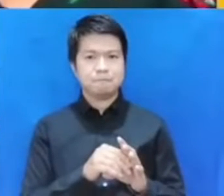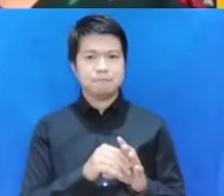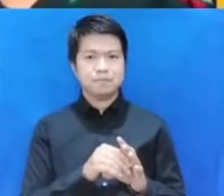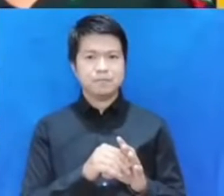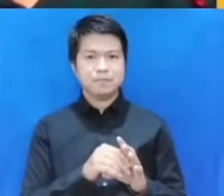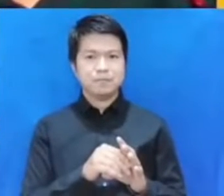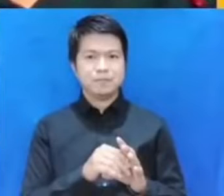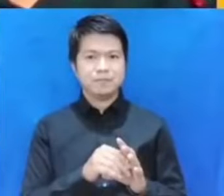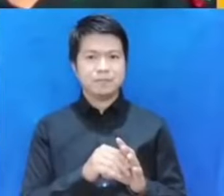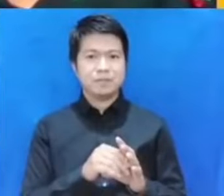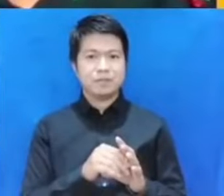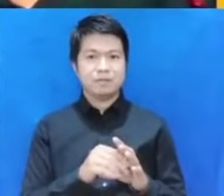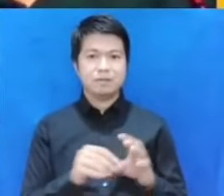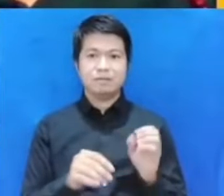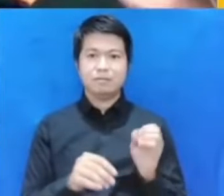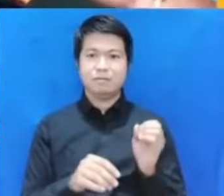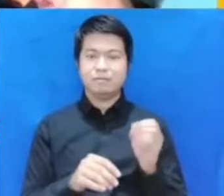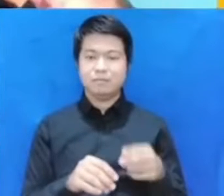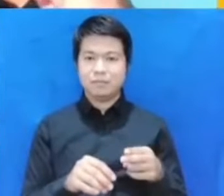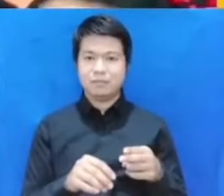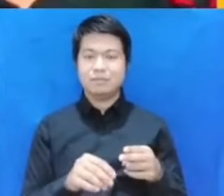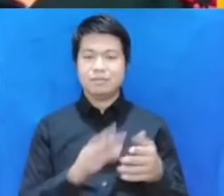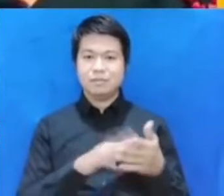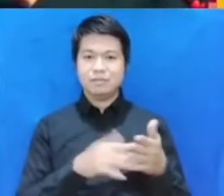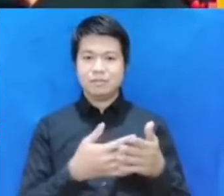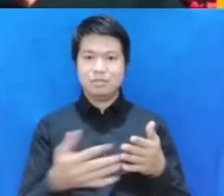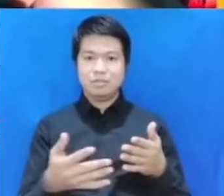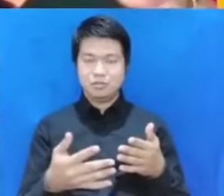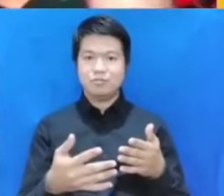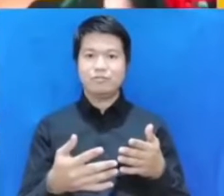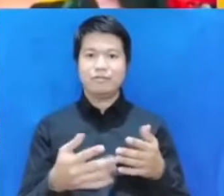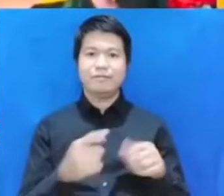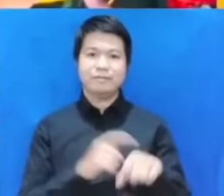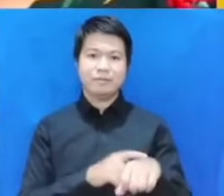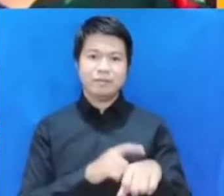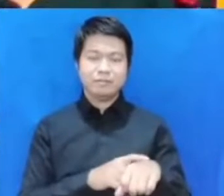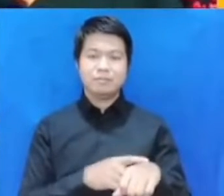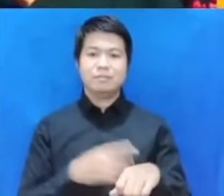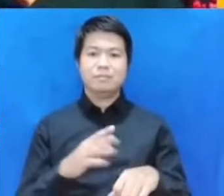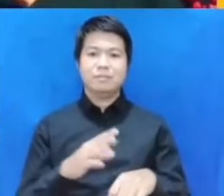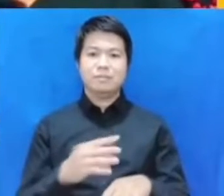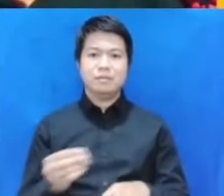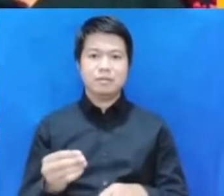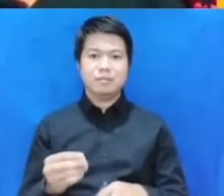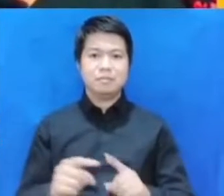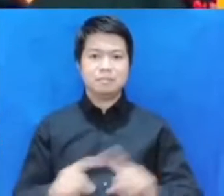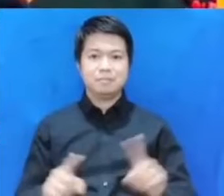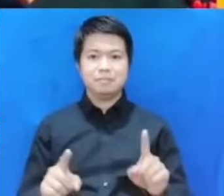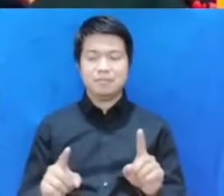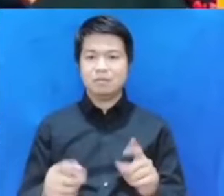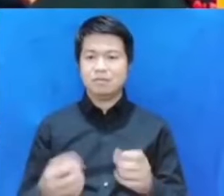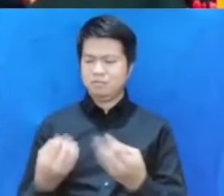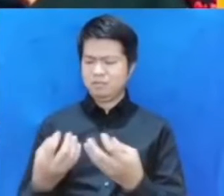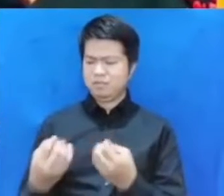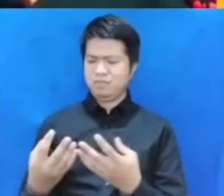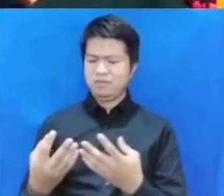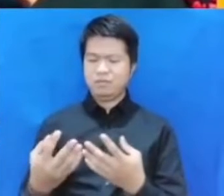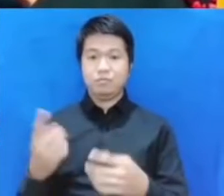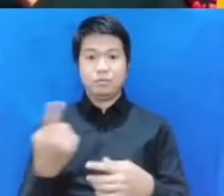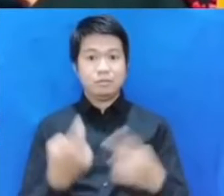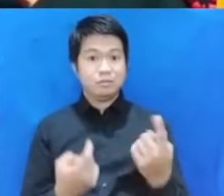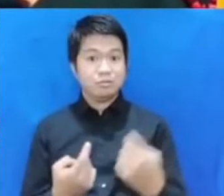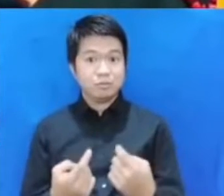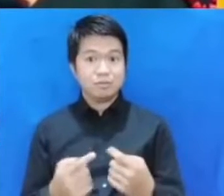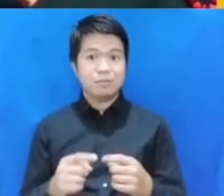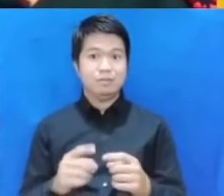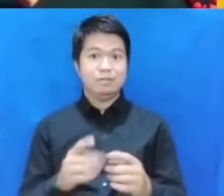prescribed schedule and timeline. But since, ito po yung maraming tanong of our teachers, since the DepEd